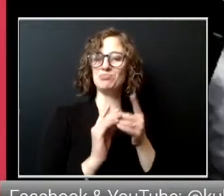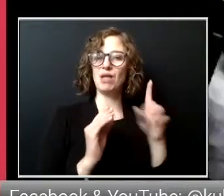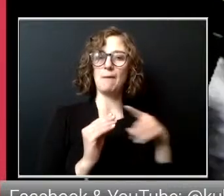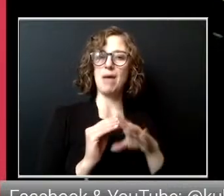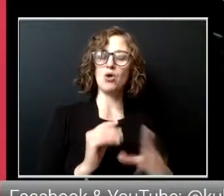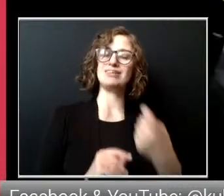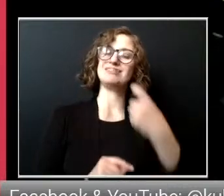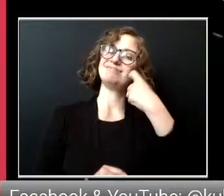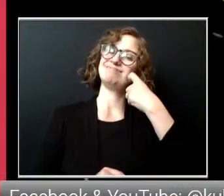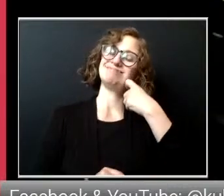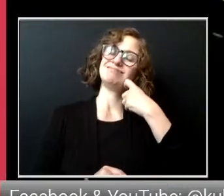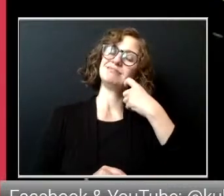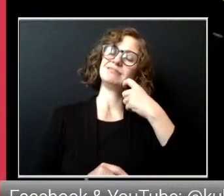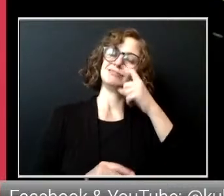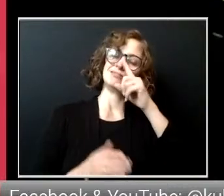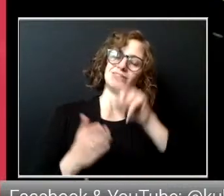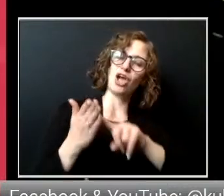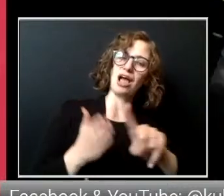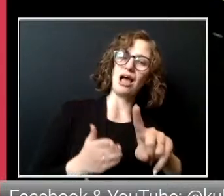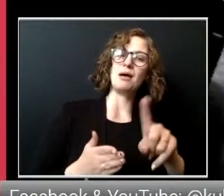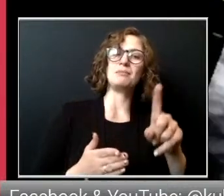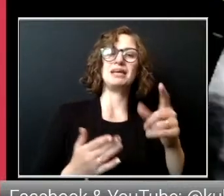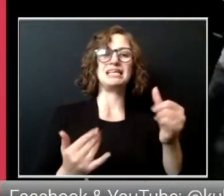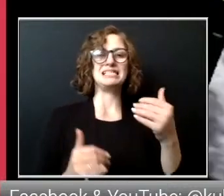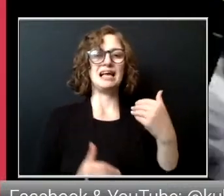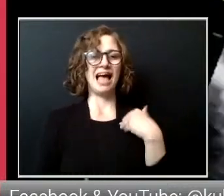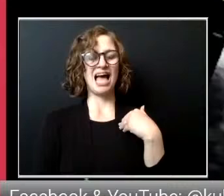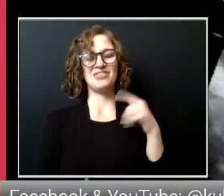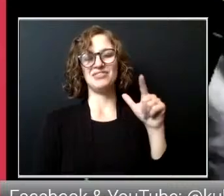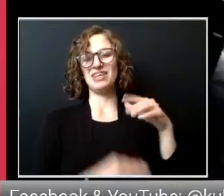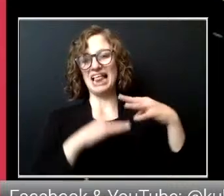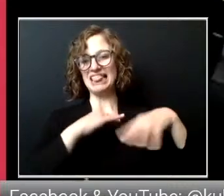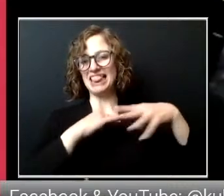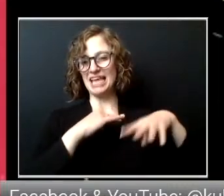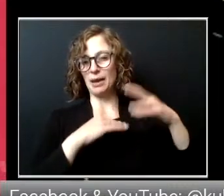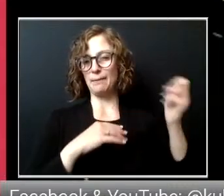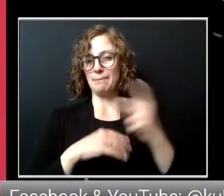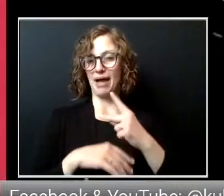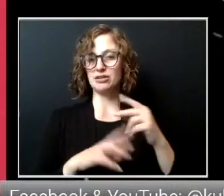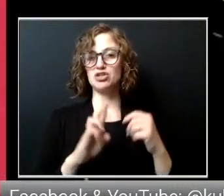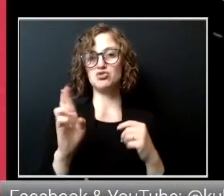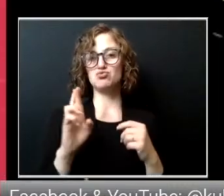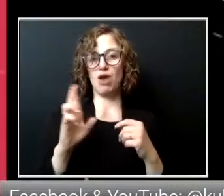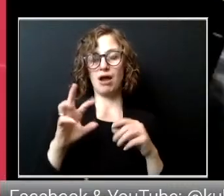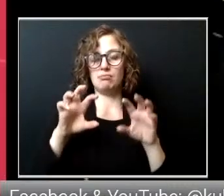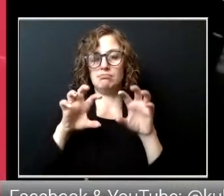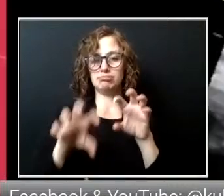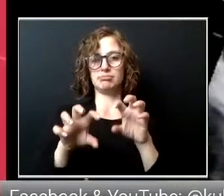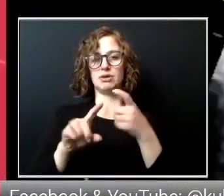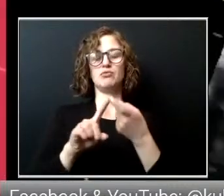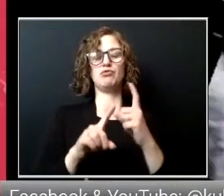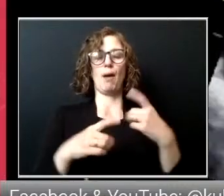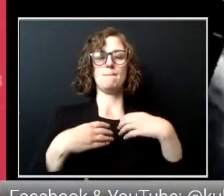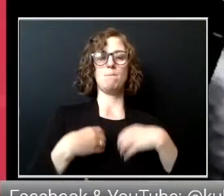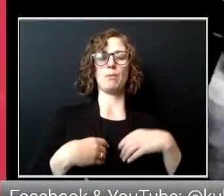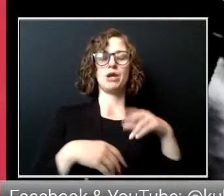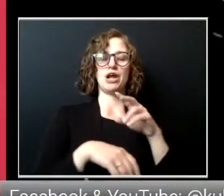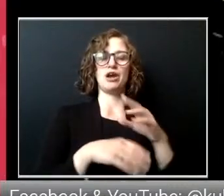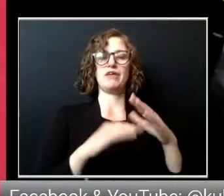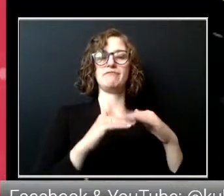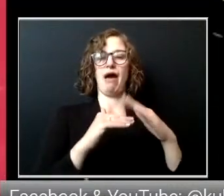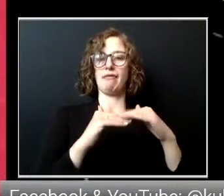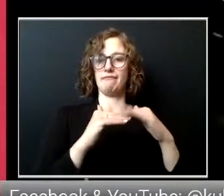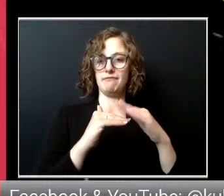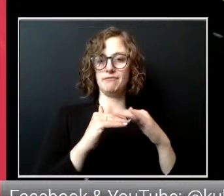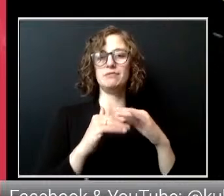is some leak coming back into the right side of his heart from the pulmonary valve. So that's what is being shown on